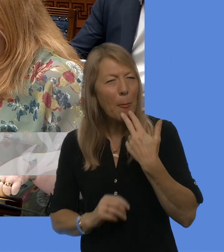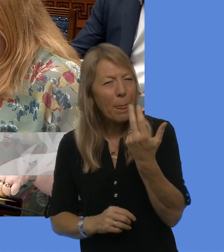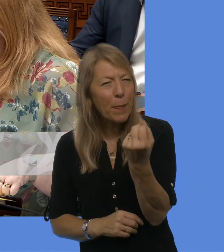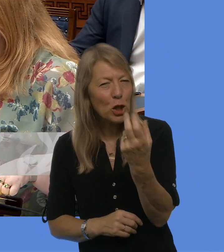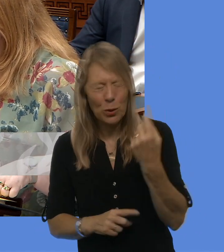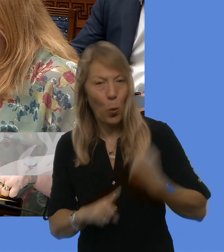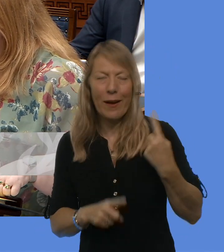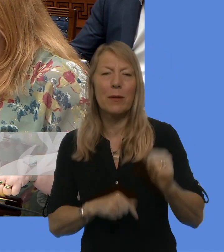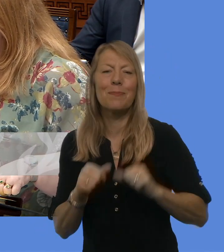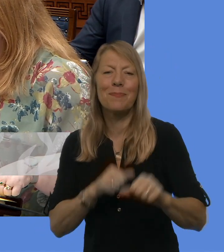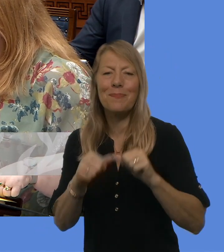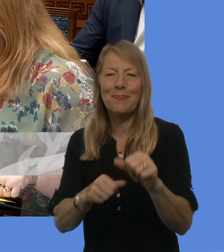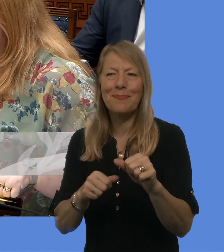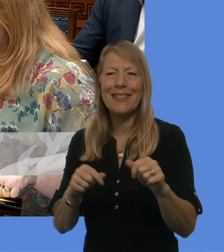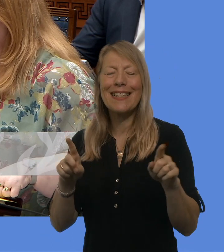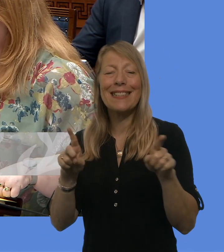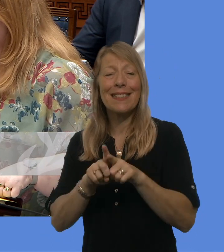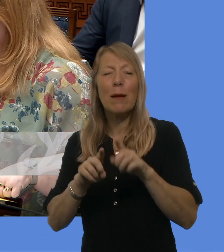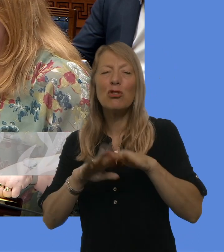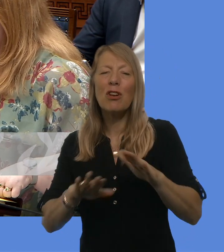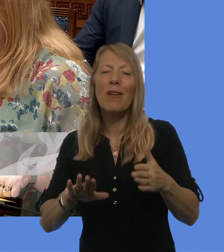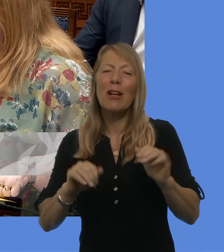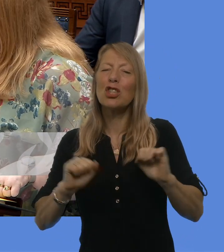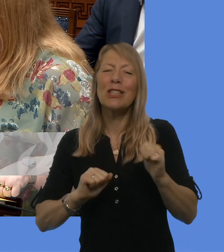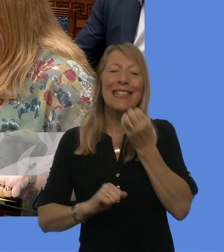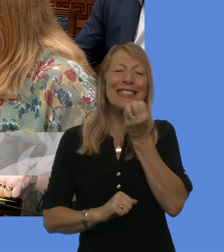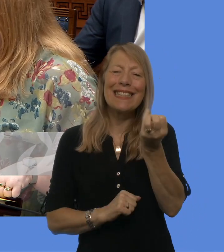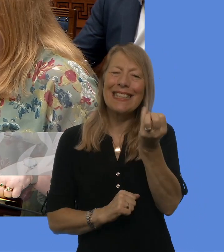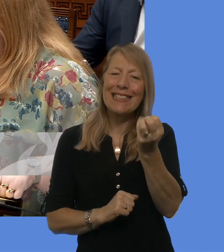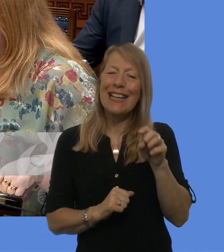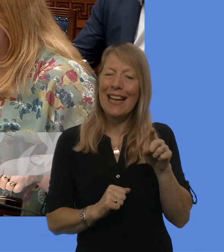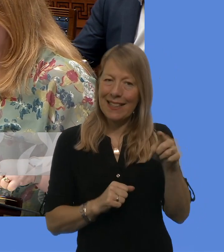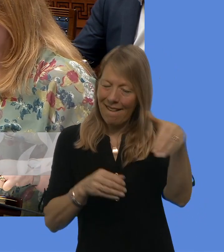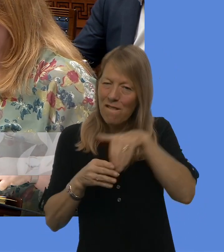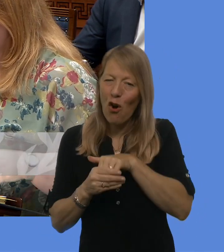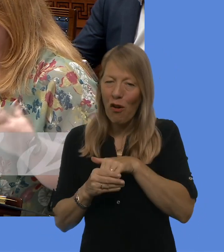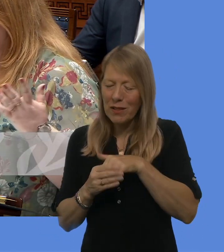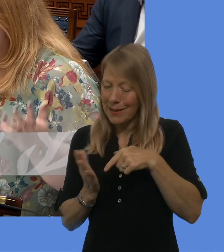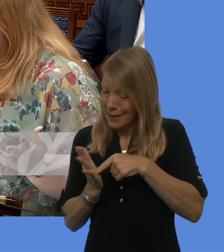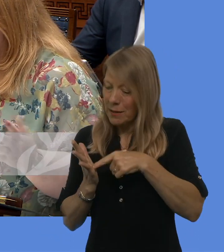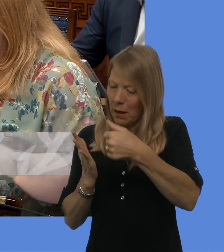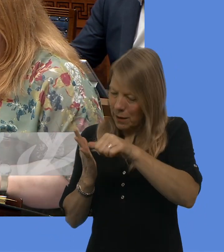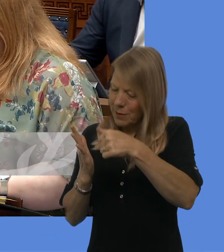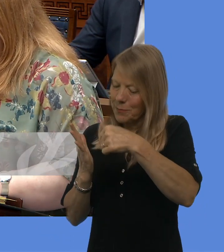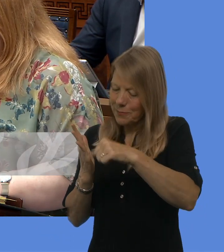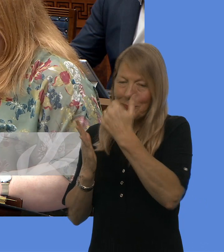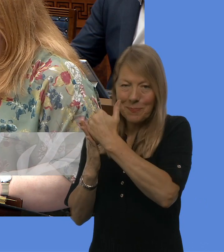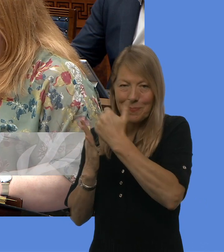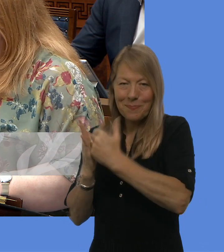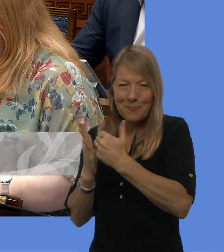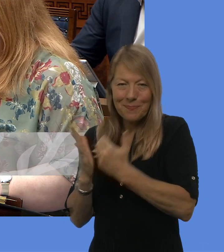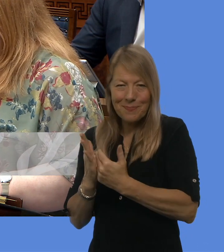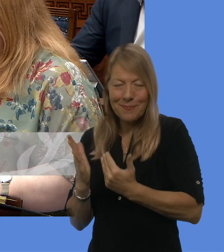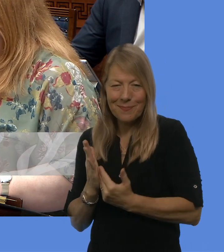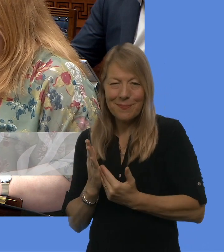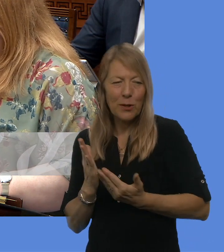offences involving children under 16 in all divisions of the court. And if there is more that we can do at each stage, whether that's through child solace or whether